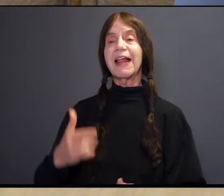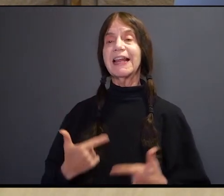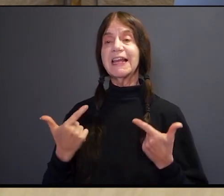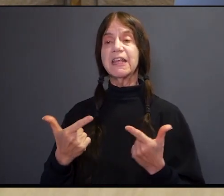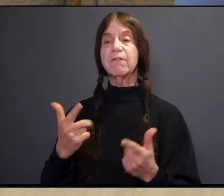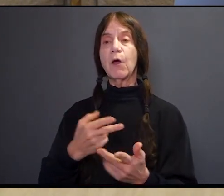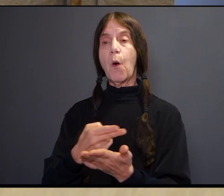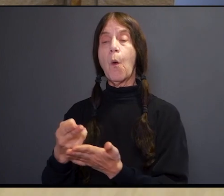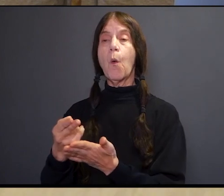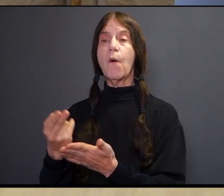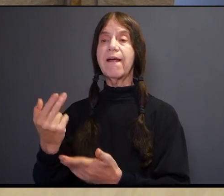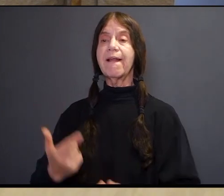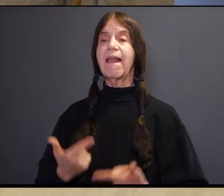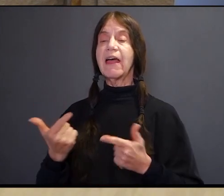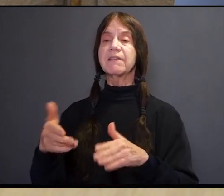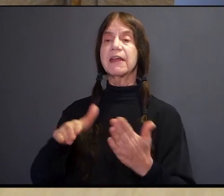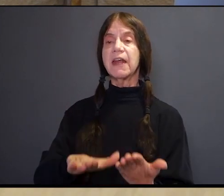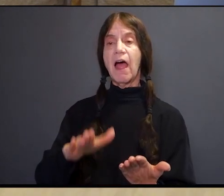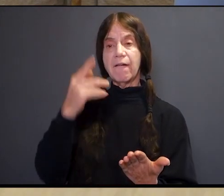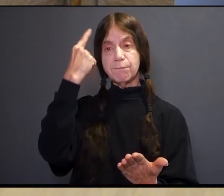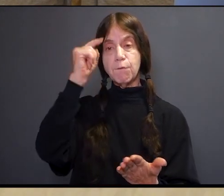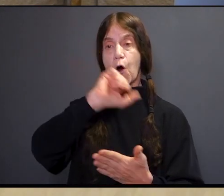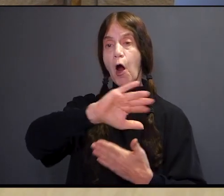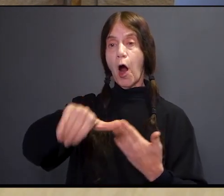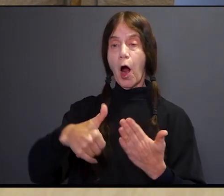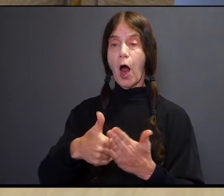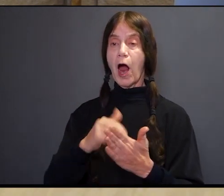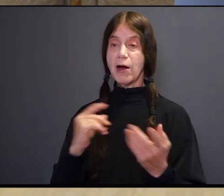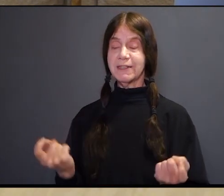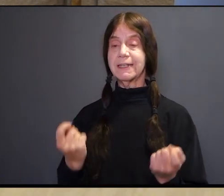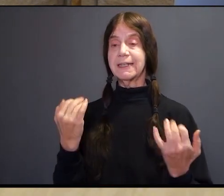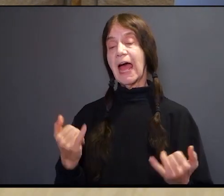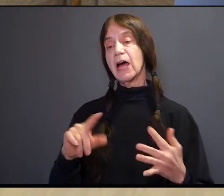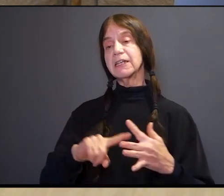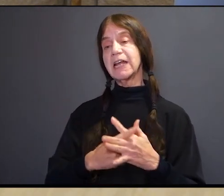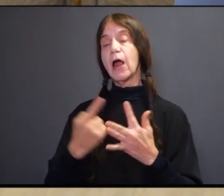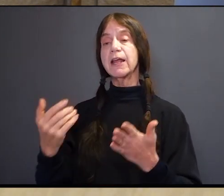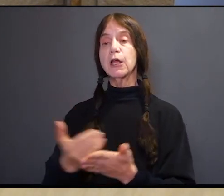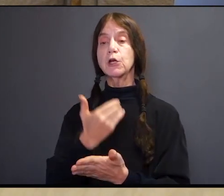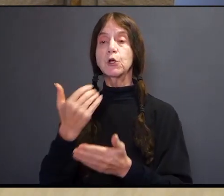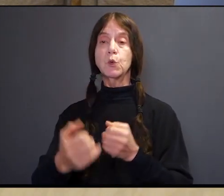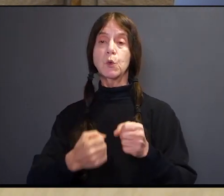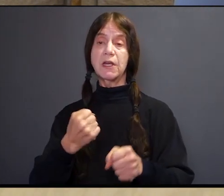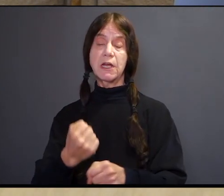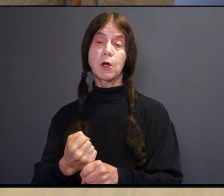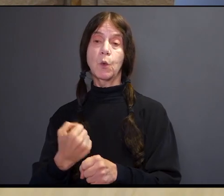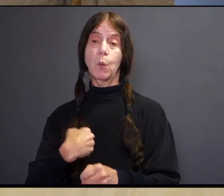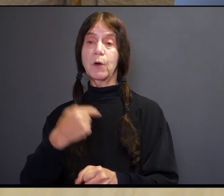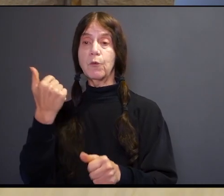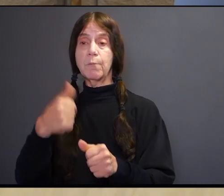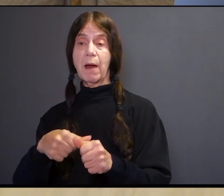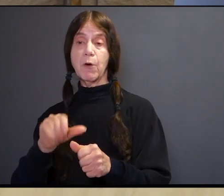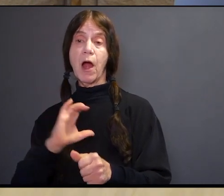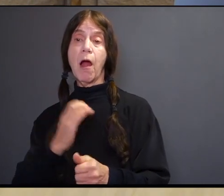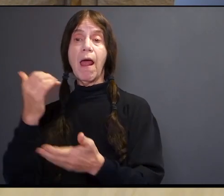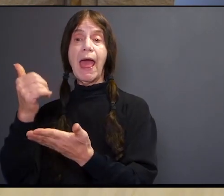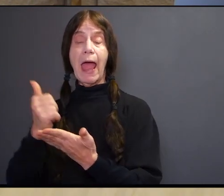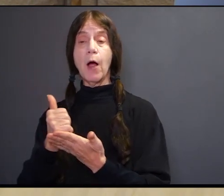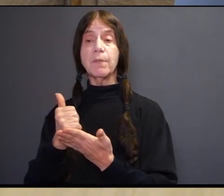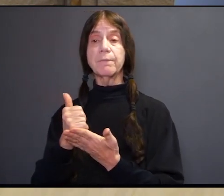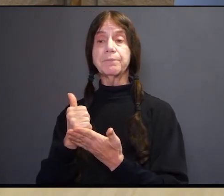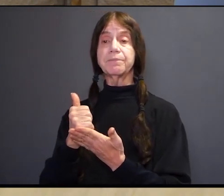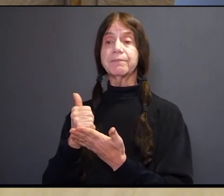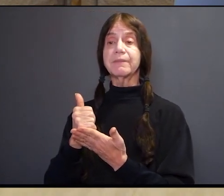and went on to die for all our sins. As we enter the new year, we remember our